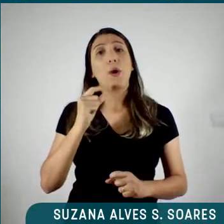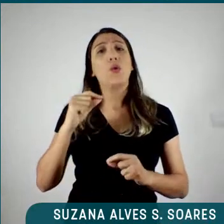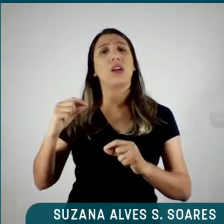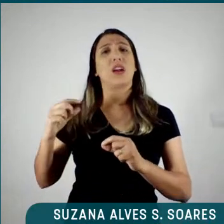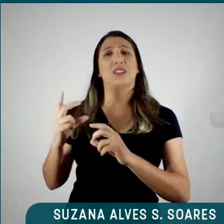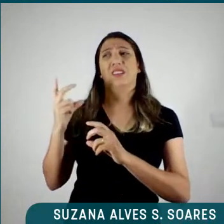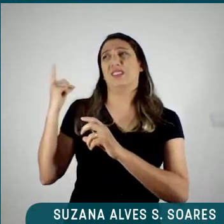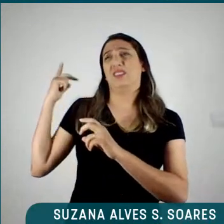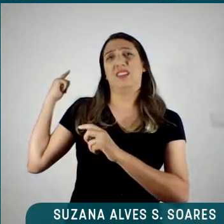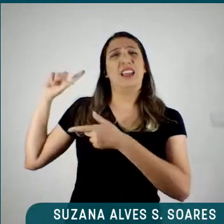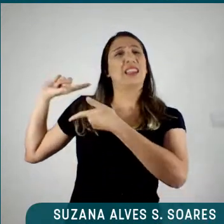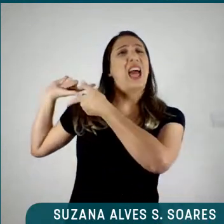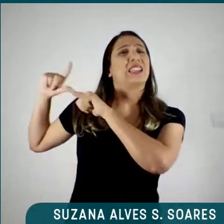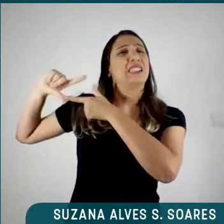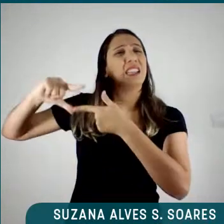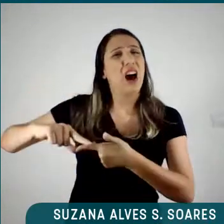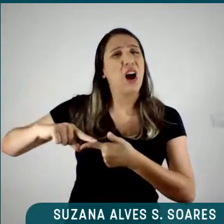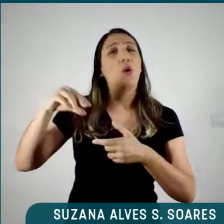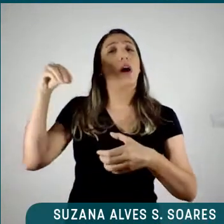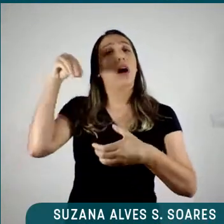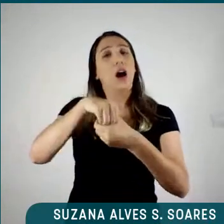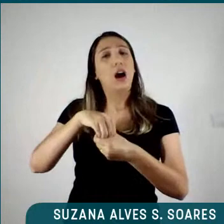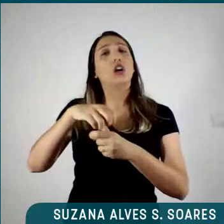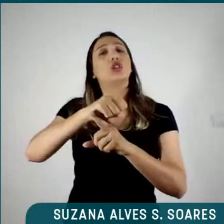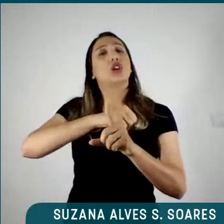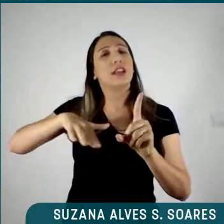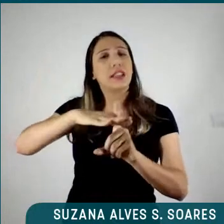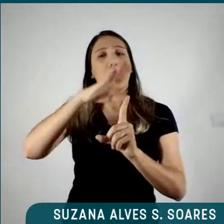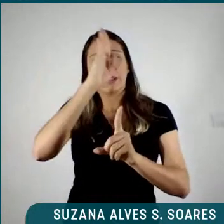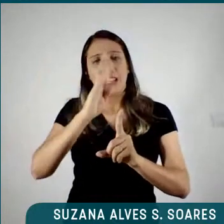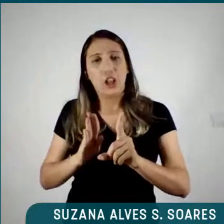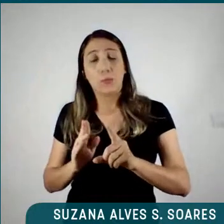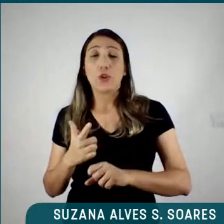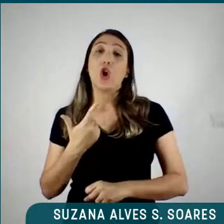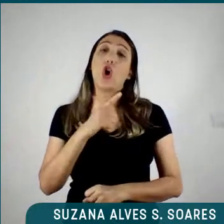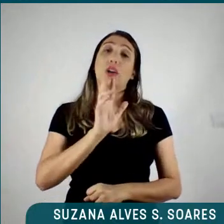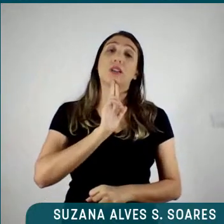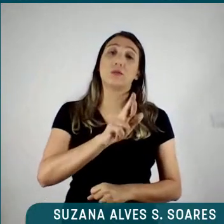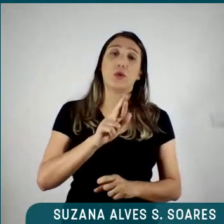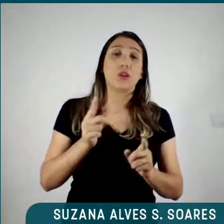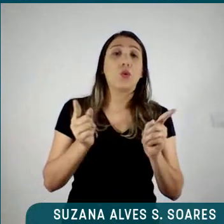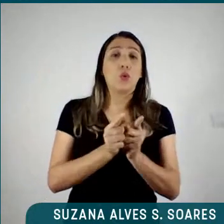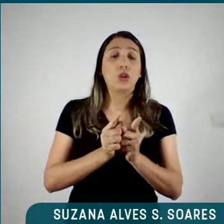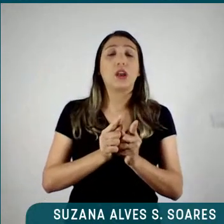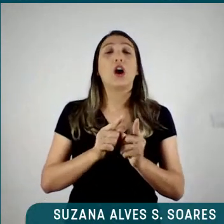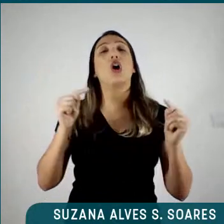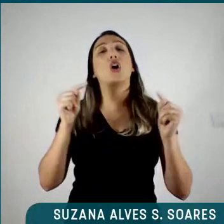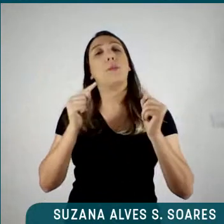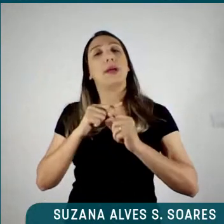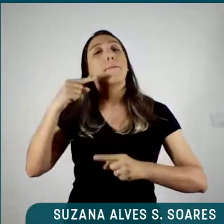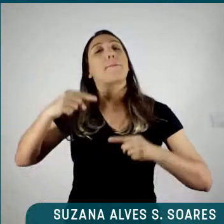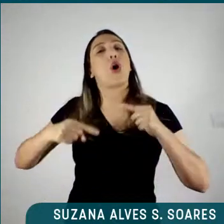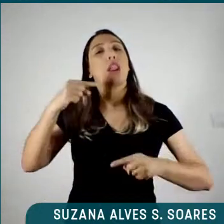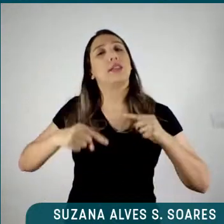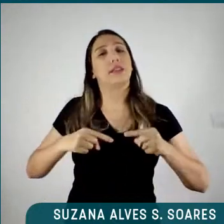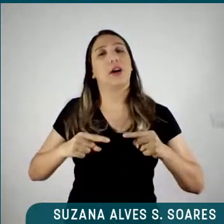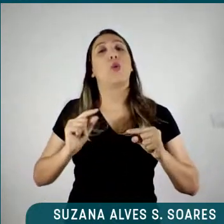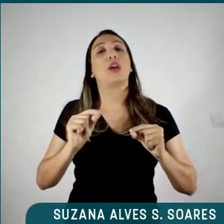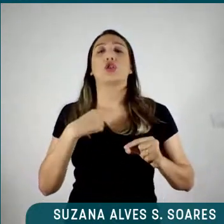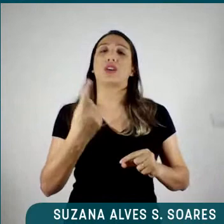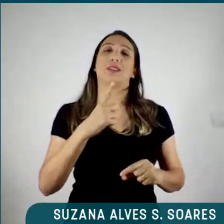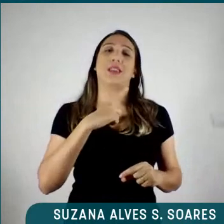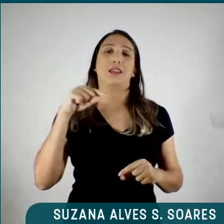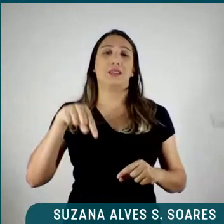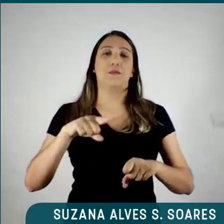that. One of them comes from a long tradition of Brazilian life, and another